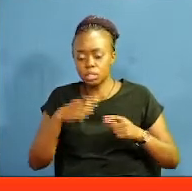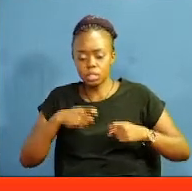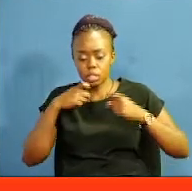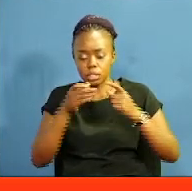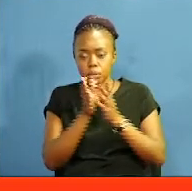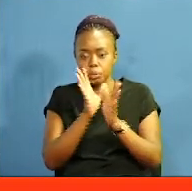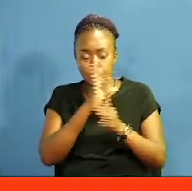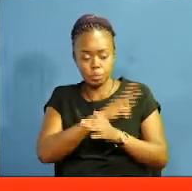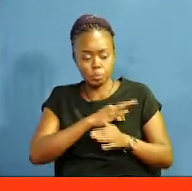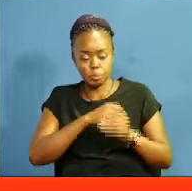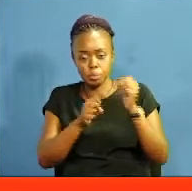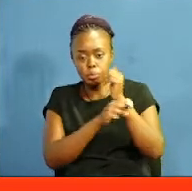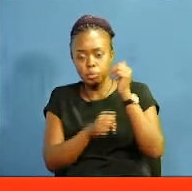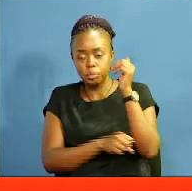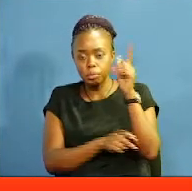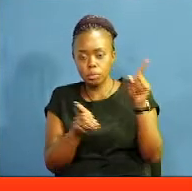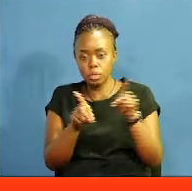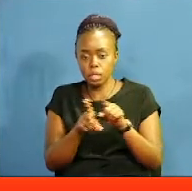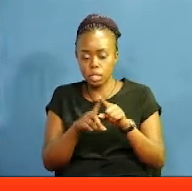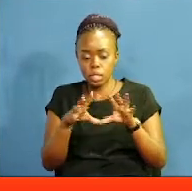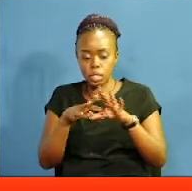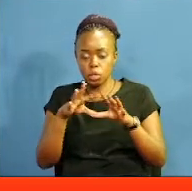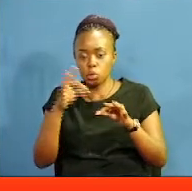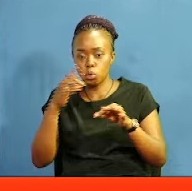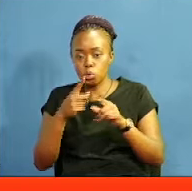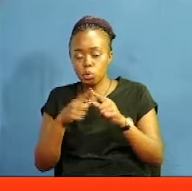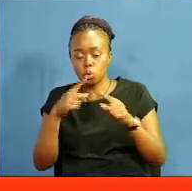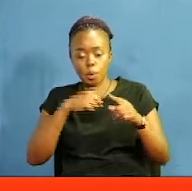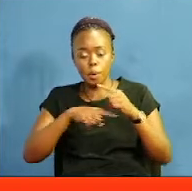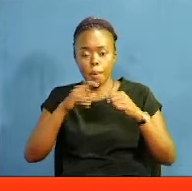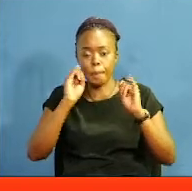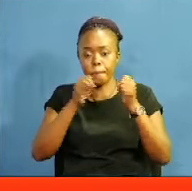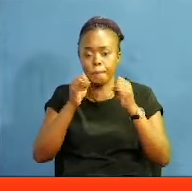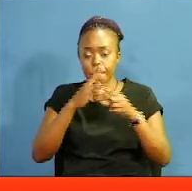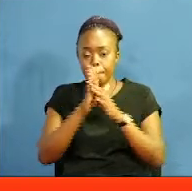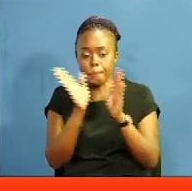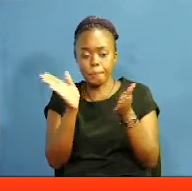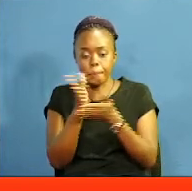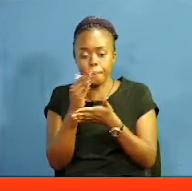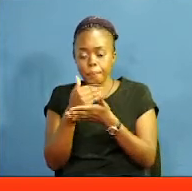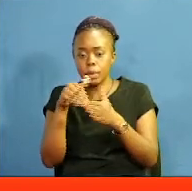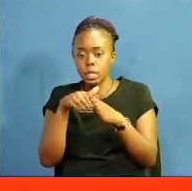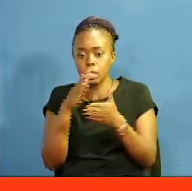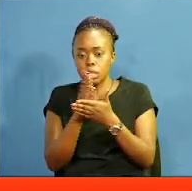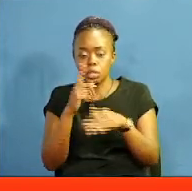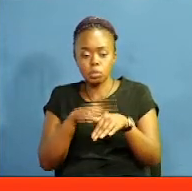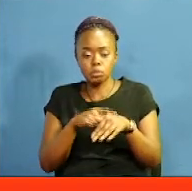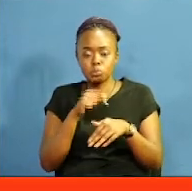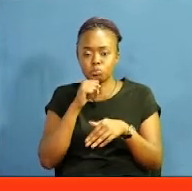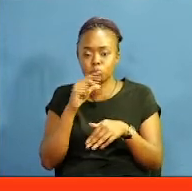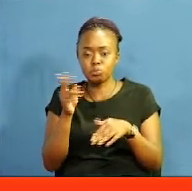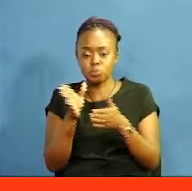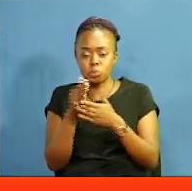provide financial support. They also go an extra mile to recruit grassroots mobilizers. In fact, sometimes they